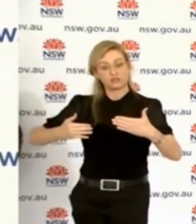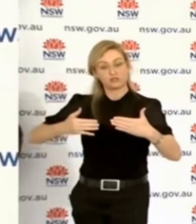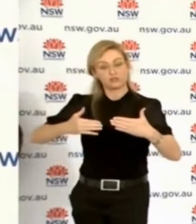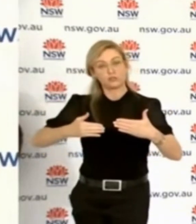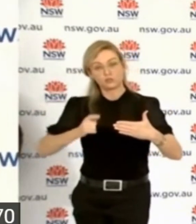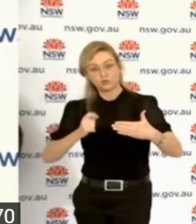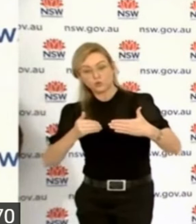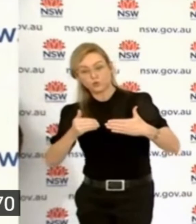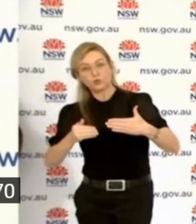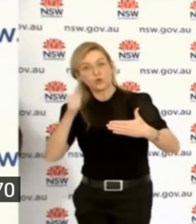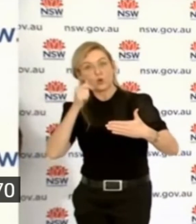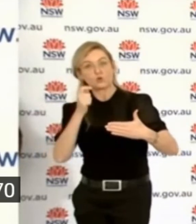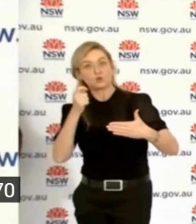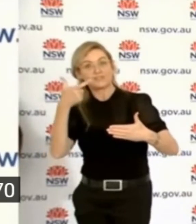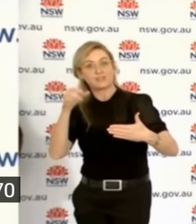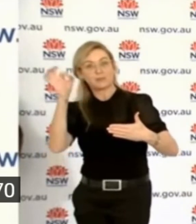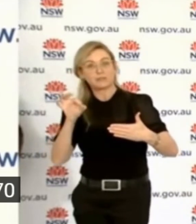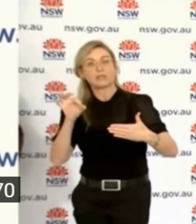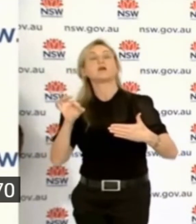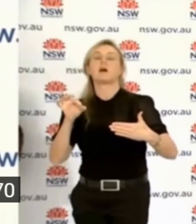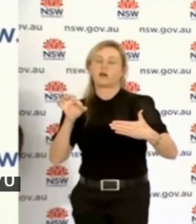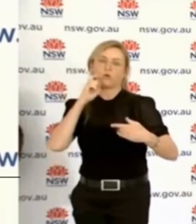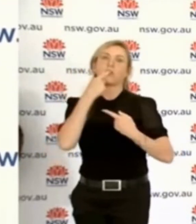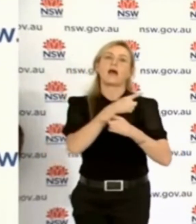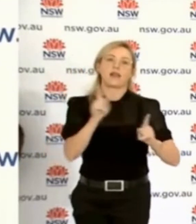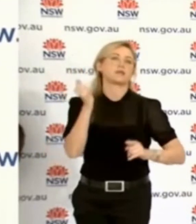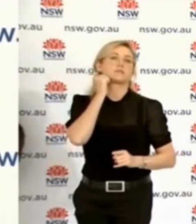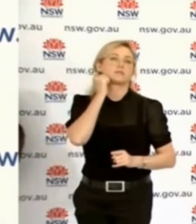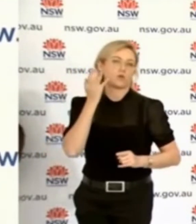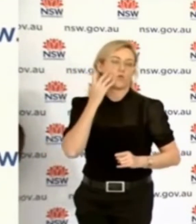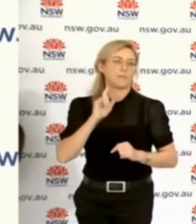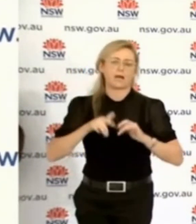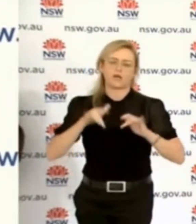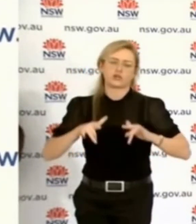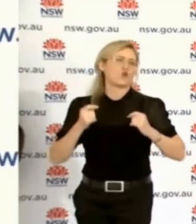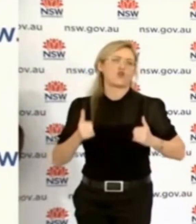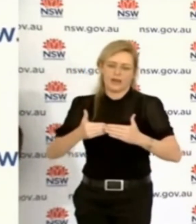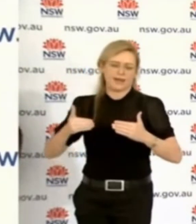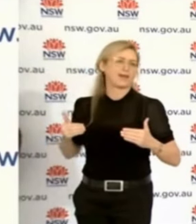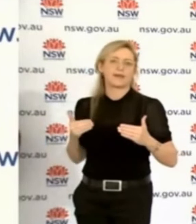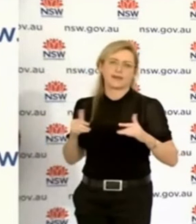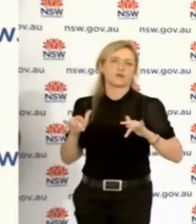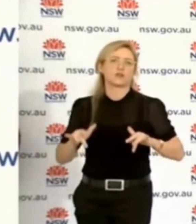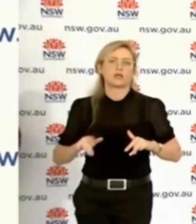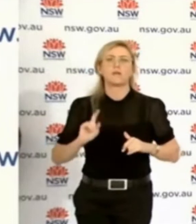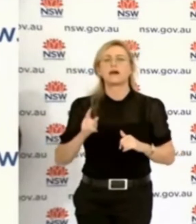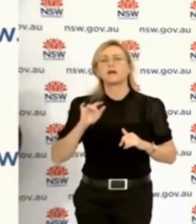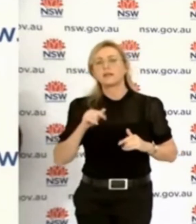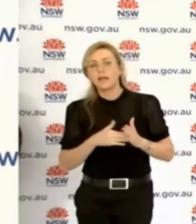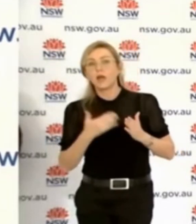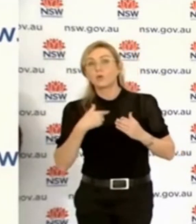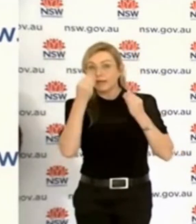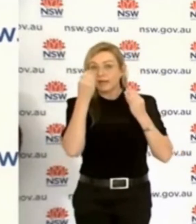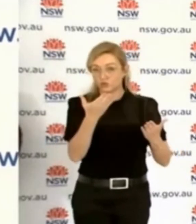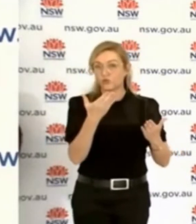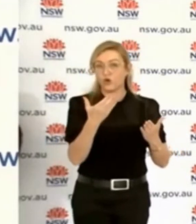As we get closer to the 70%, we'll provide a date, but this provides the direction. It's the first roadmap in the country. New South